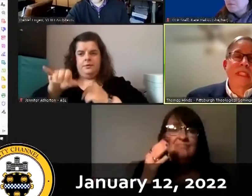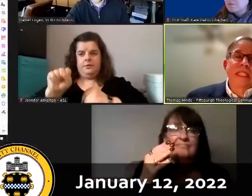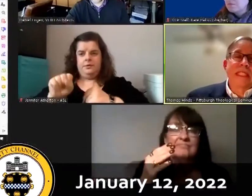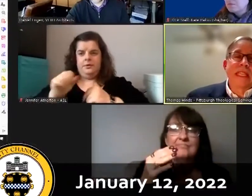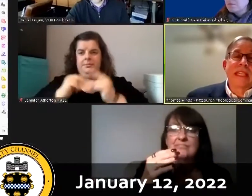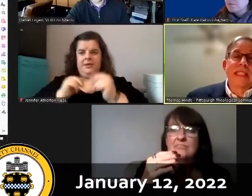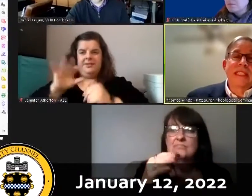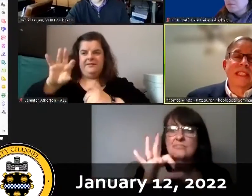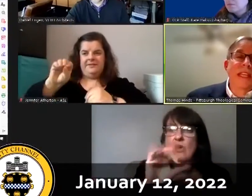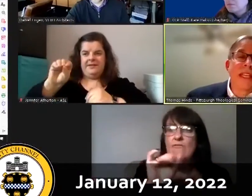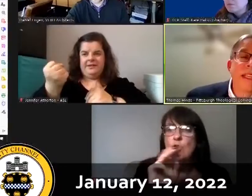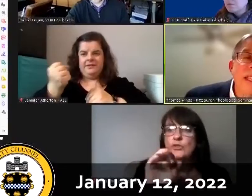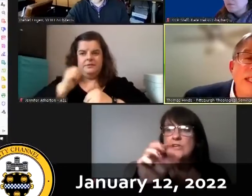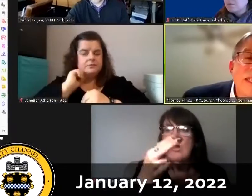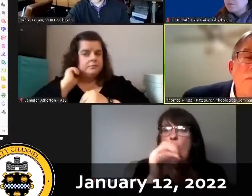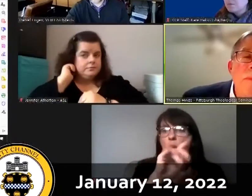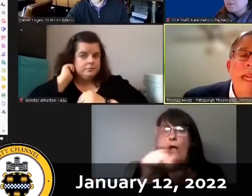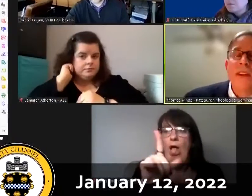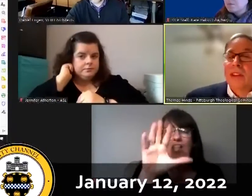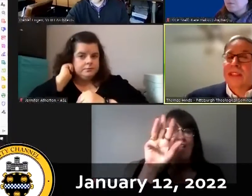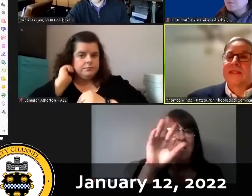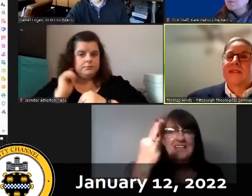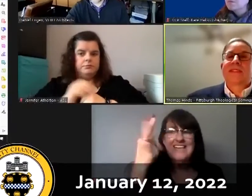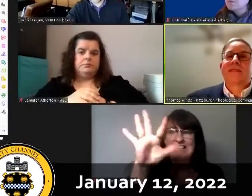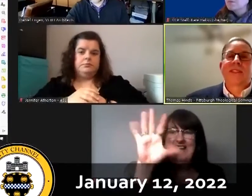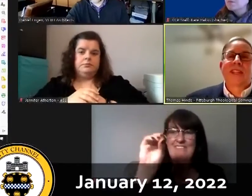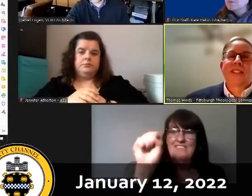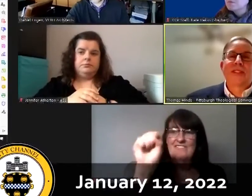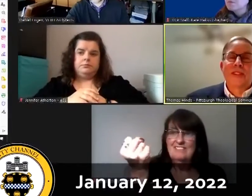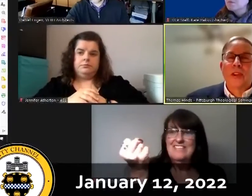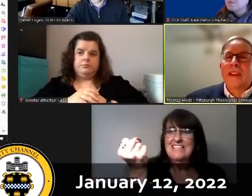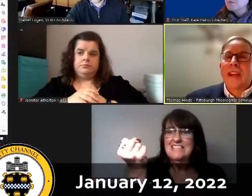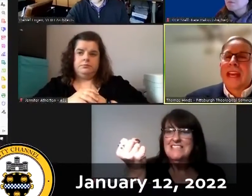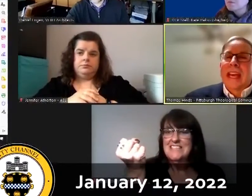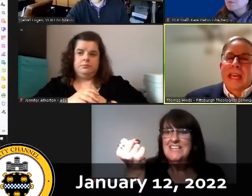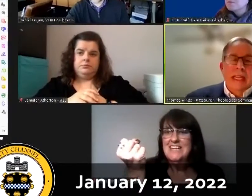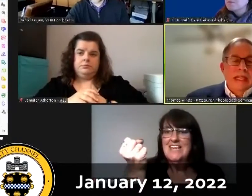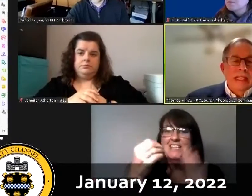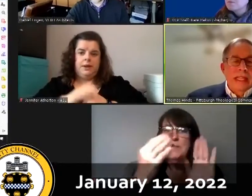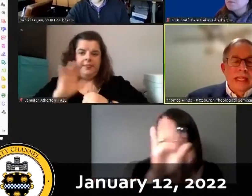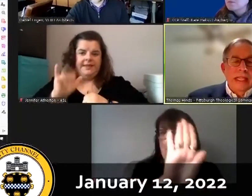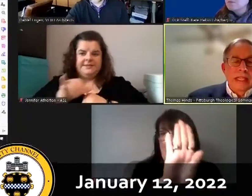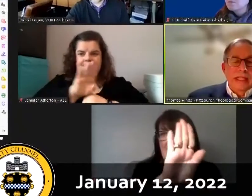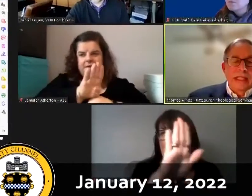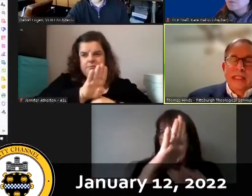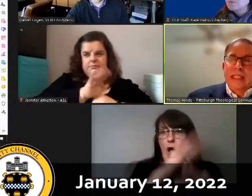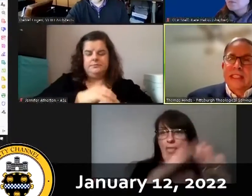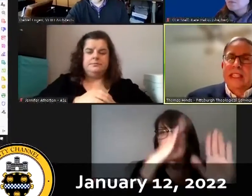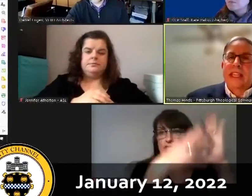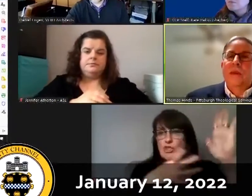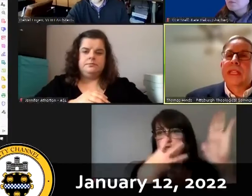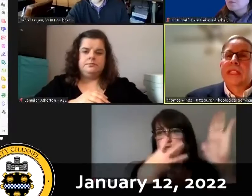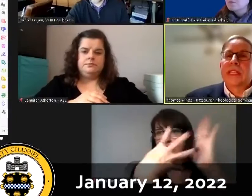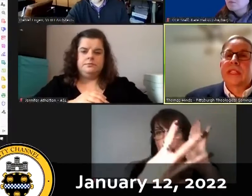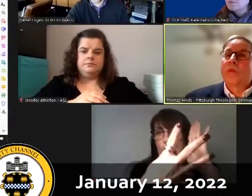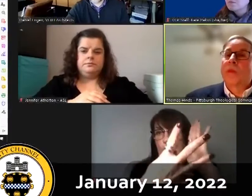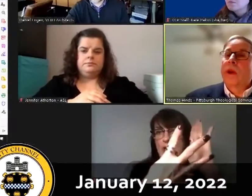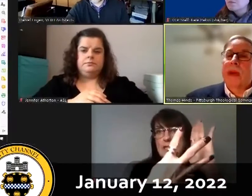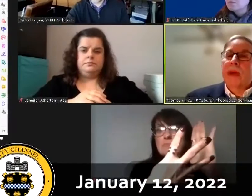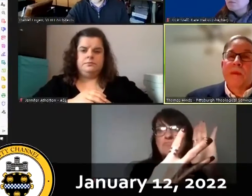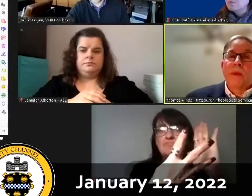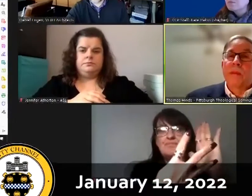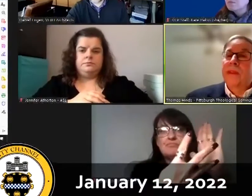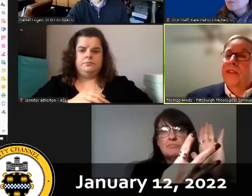50s. It's B on this chart, and you know, it's 1